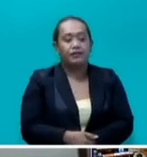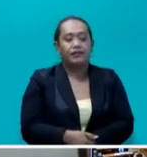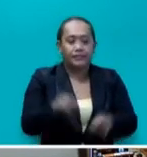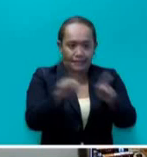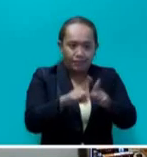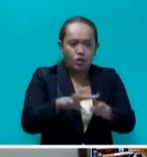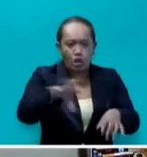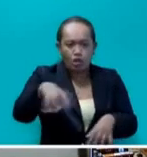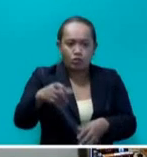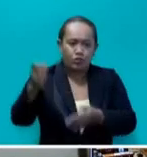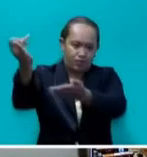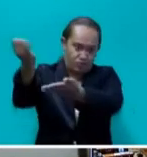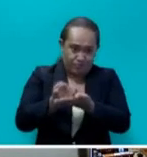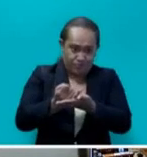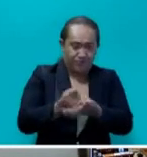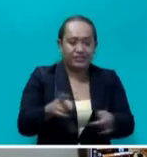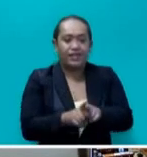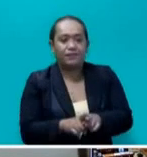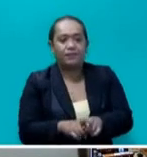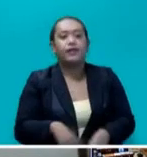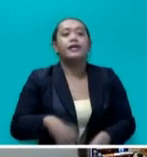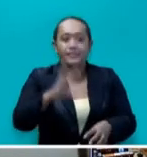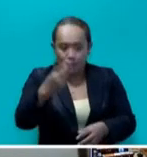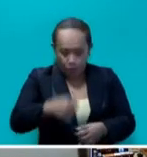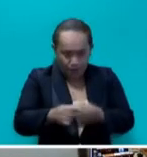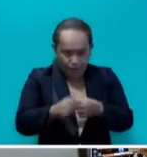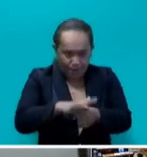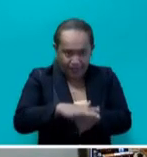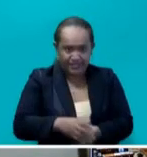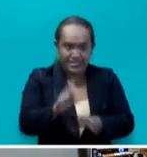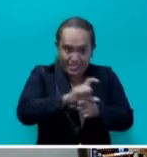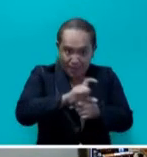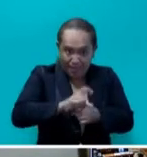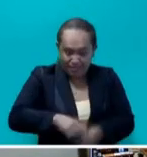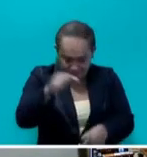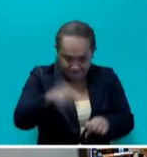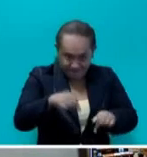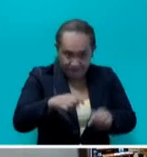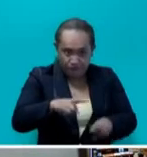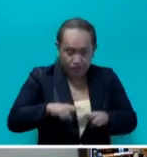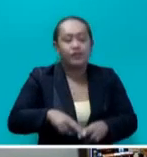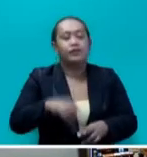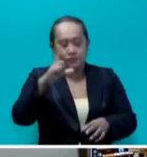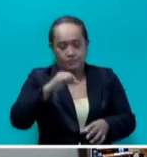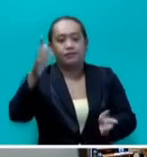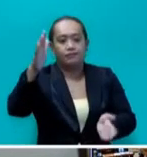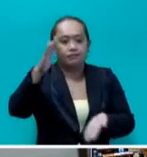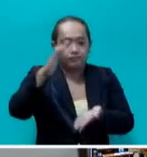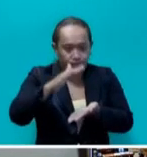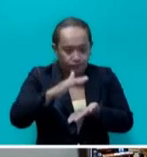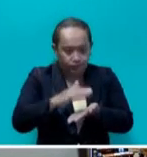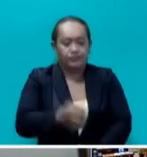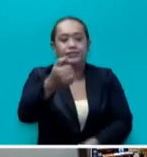excise. Given the current shortage of cement locally, these items can now be imported into Fiji at a concession rate of 5% for a period of 6